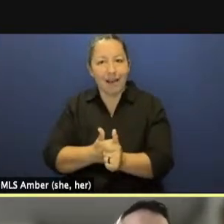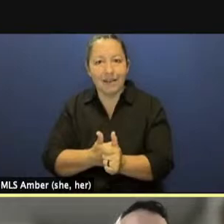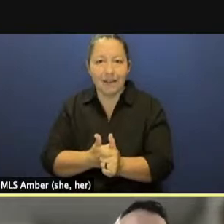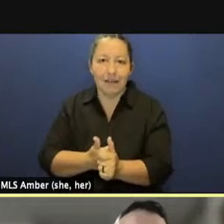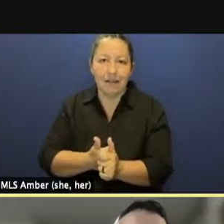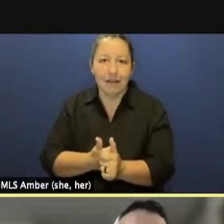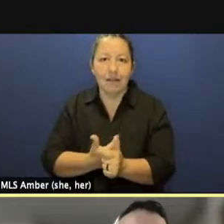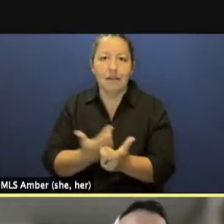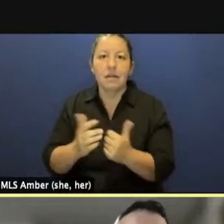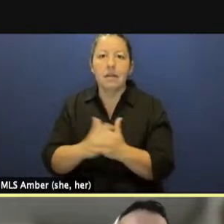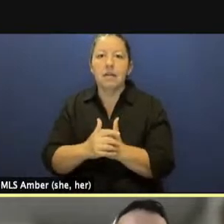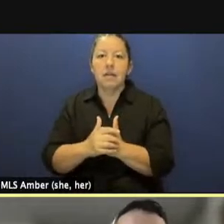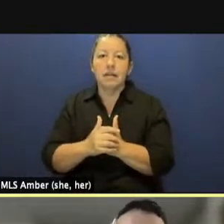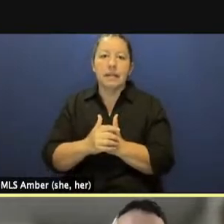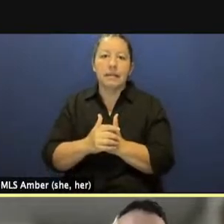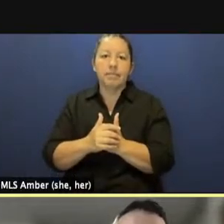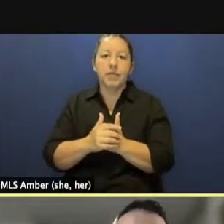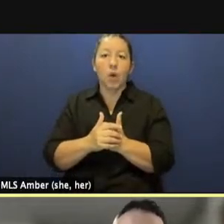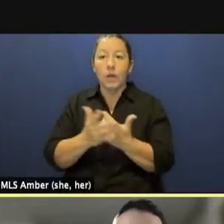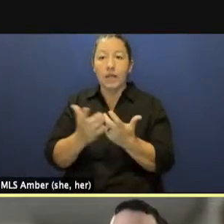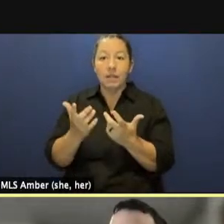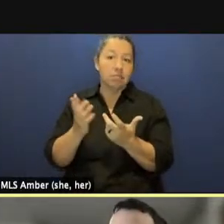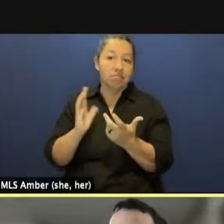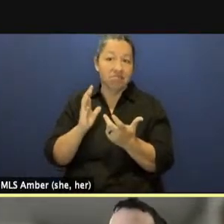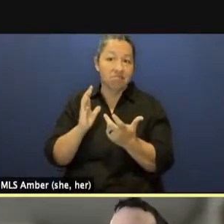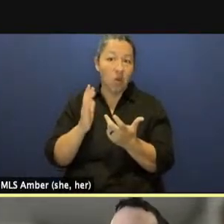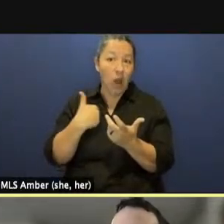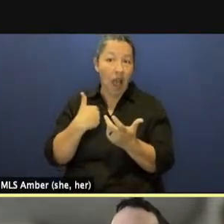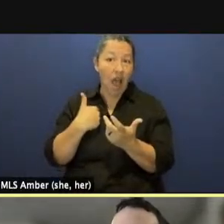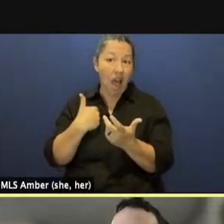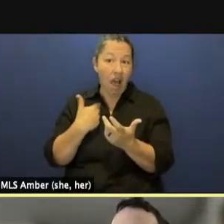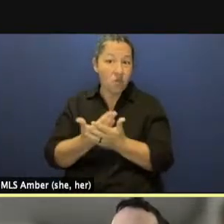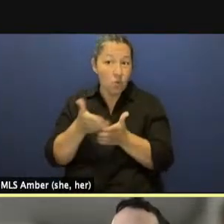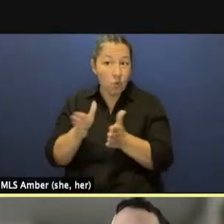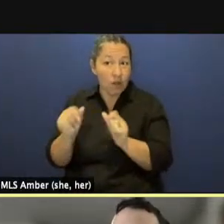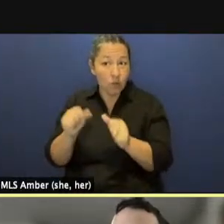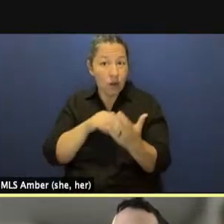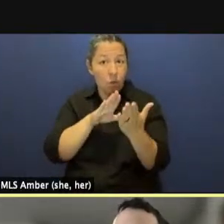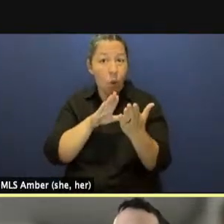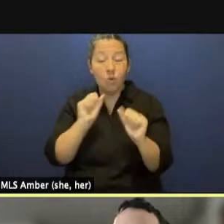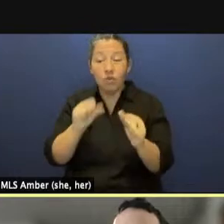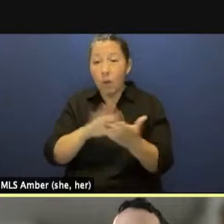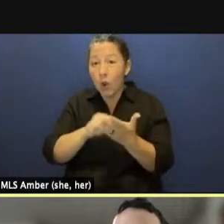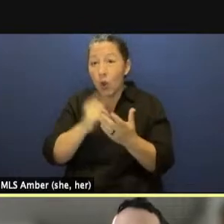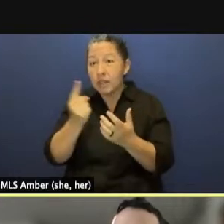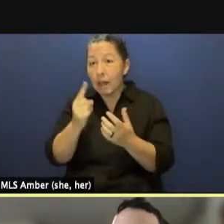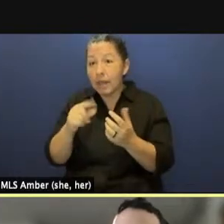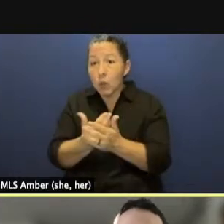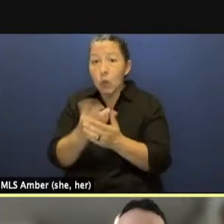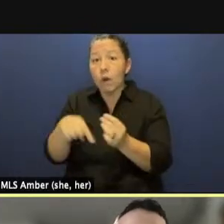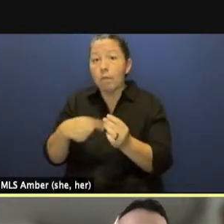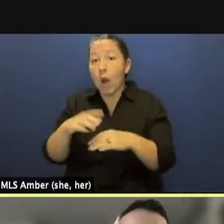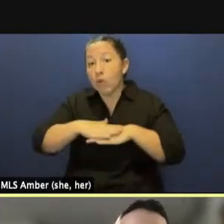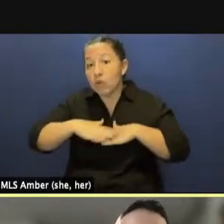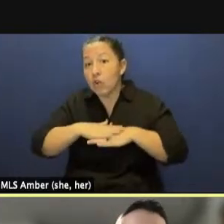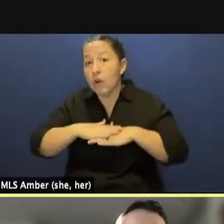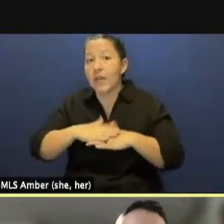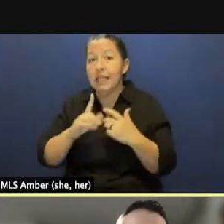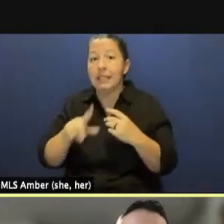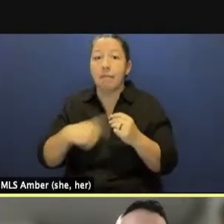science to do regarding the way we're going to scoop, we're going to drill? Can we learn something about the surface, about the regolith properties, its